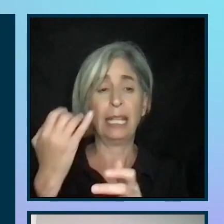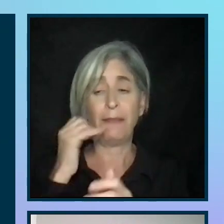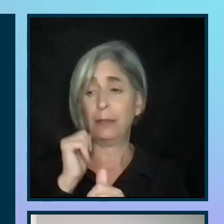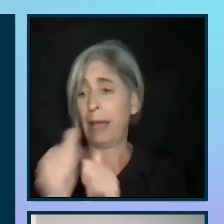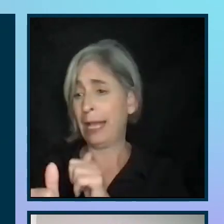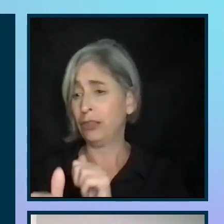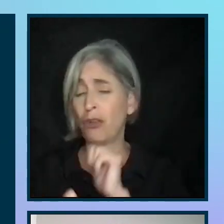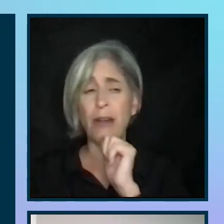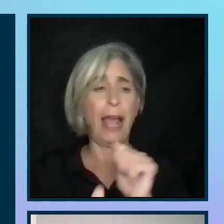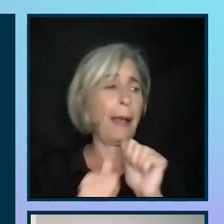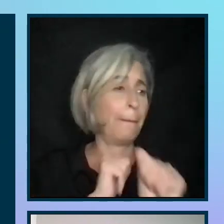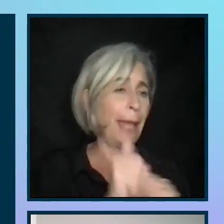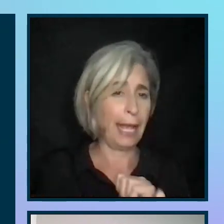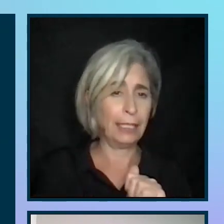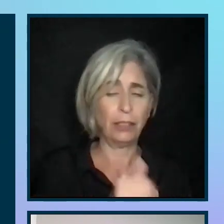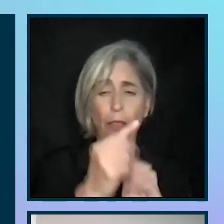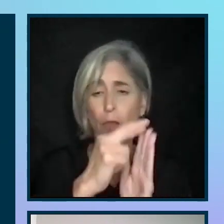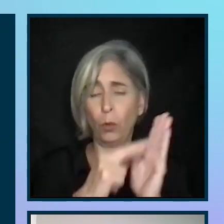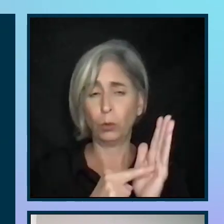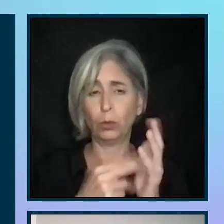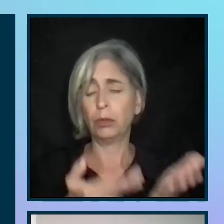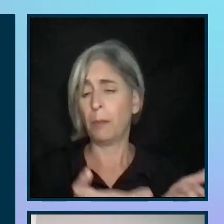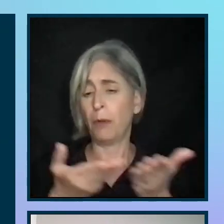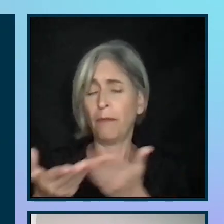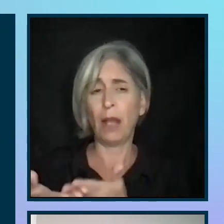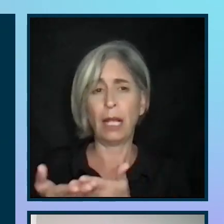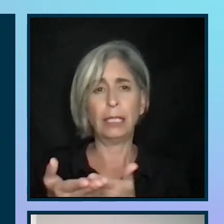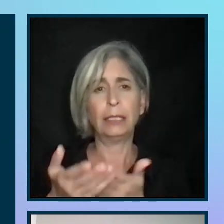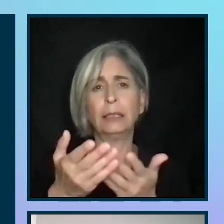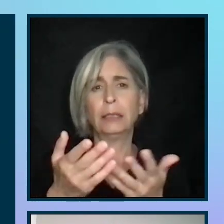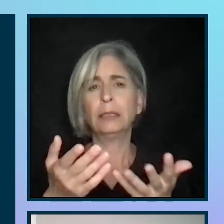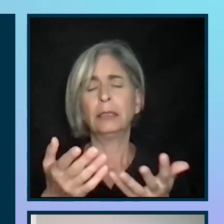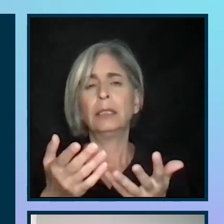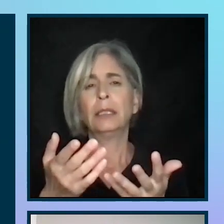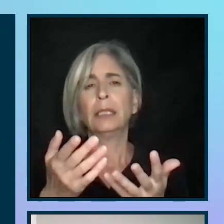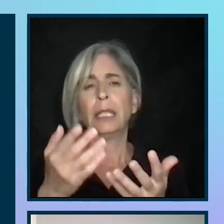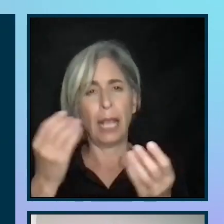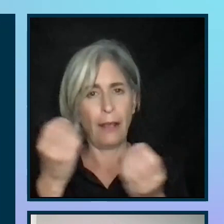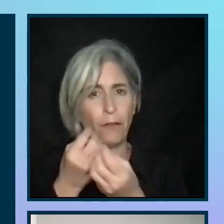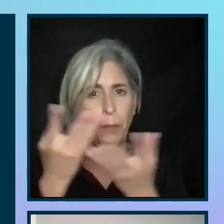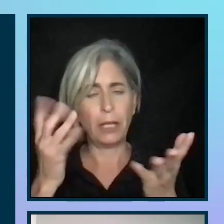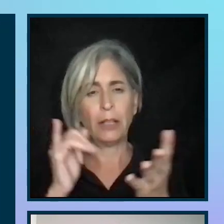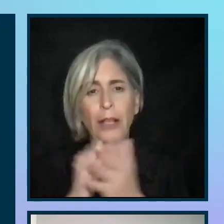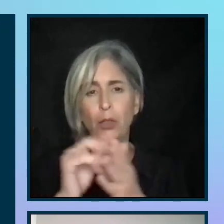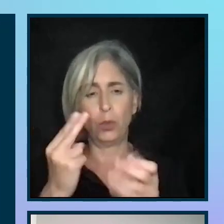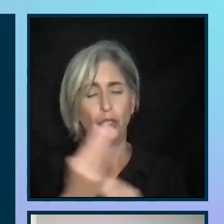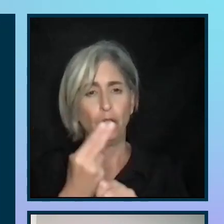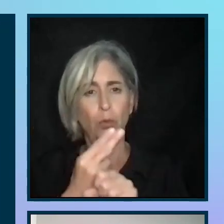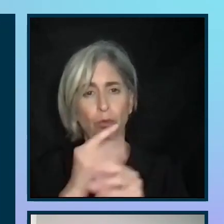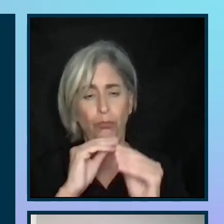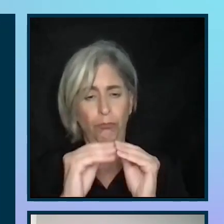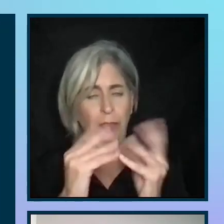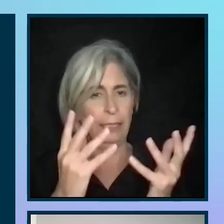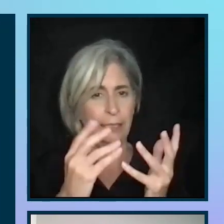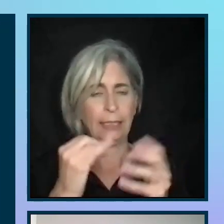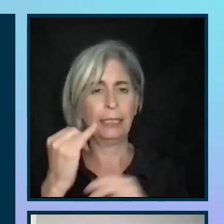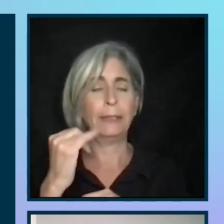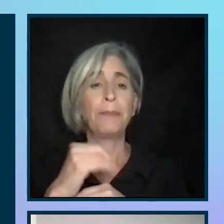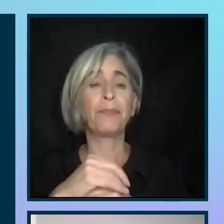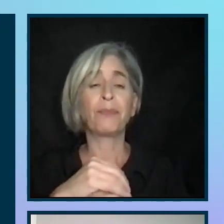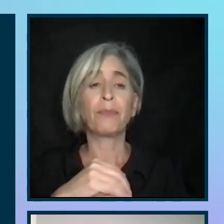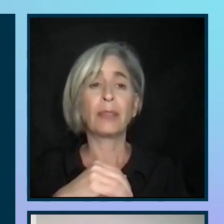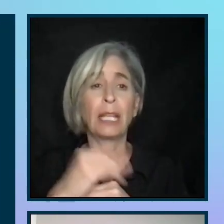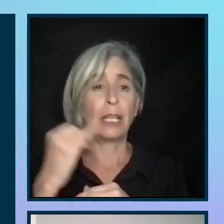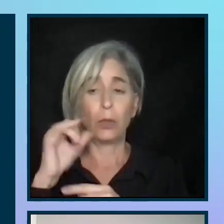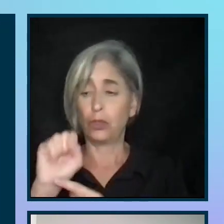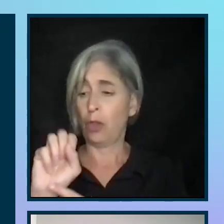passed associated with those rules, and it provides you instance locations that you can reference. Utilizing the software to be able,